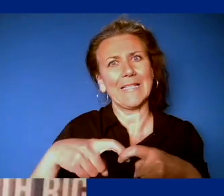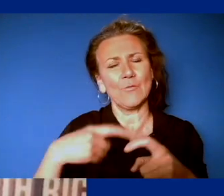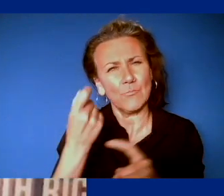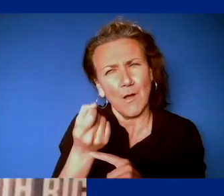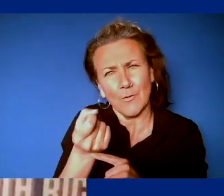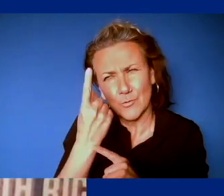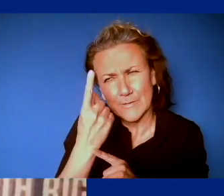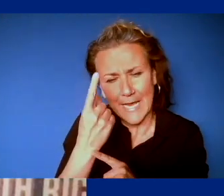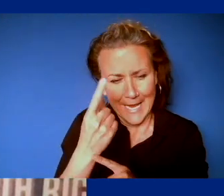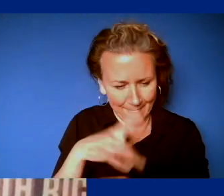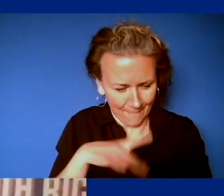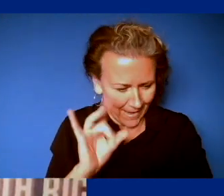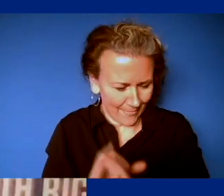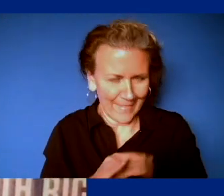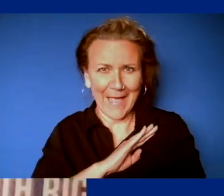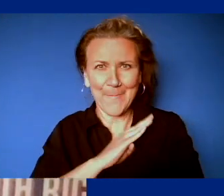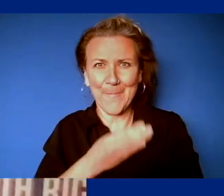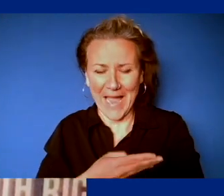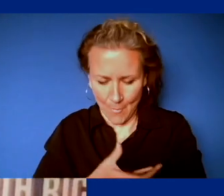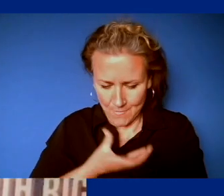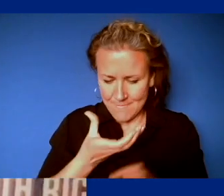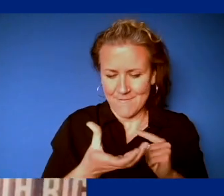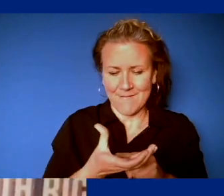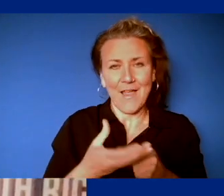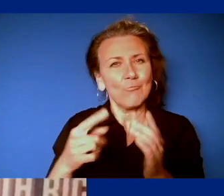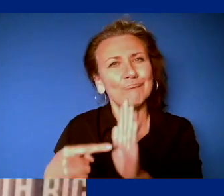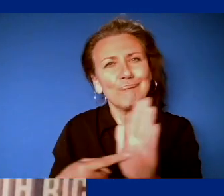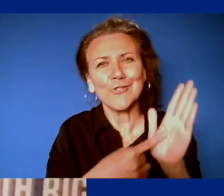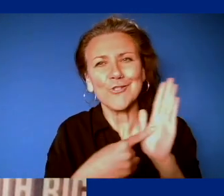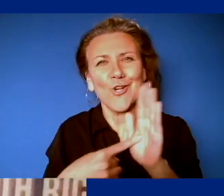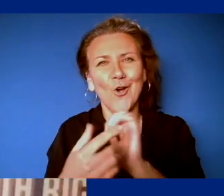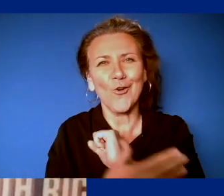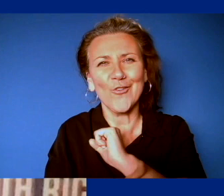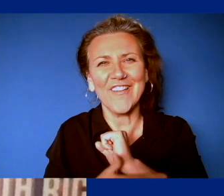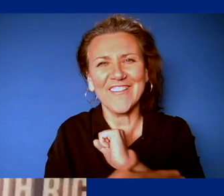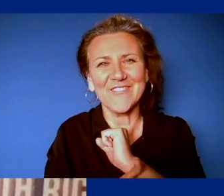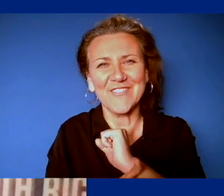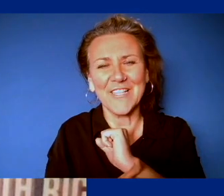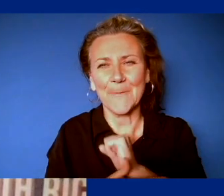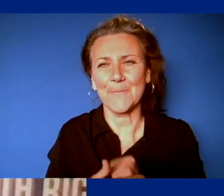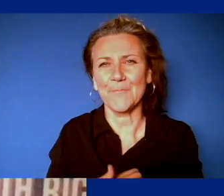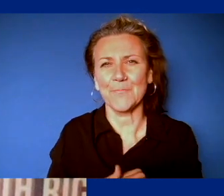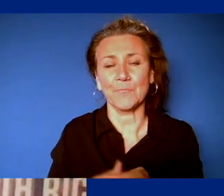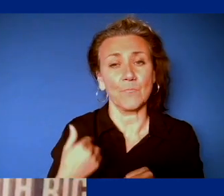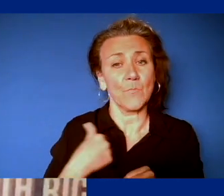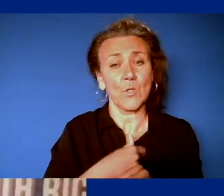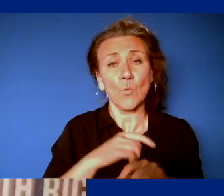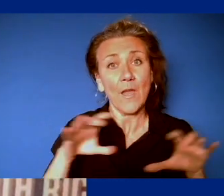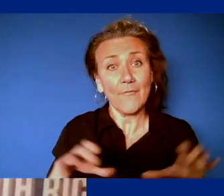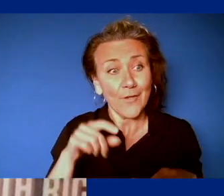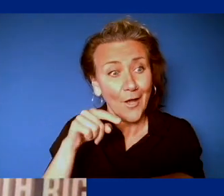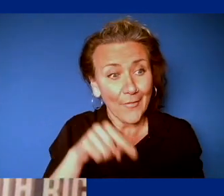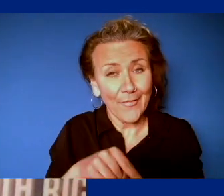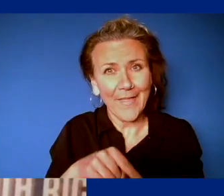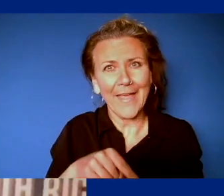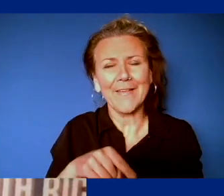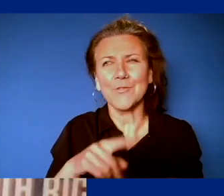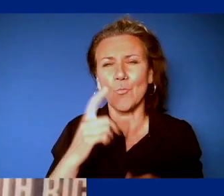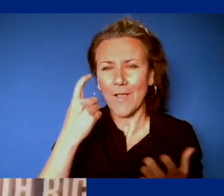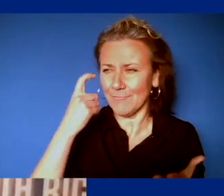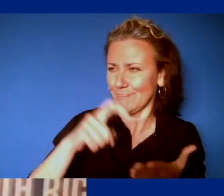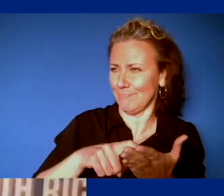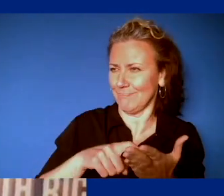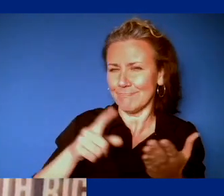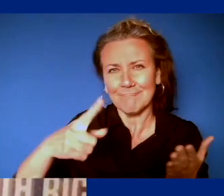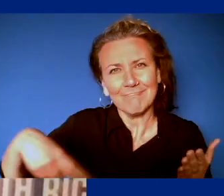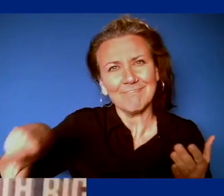our power, and we wanted the country to see that too. So we have done this work to shine